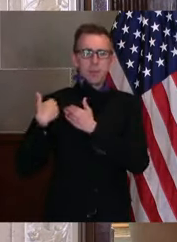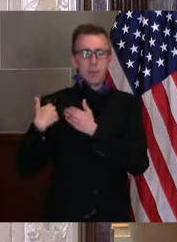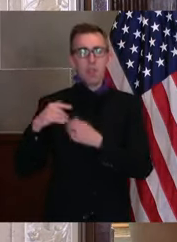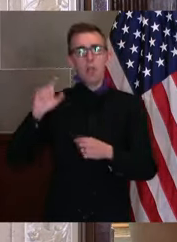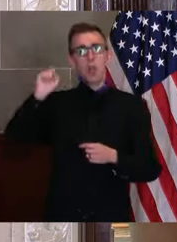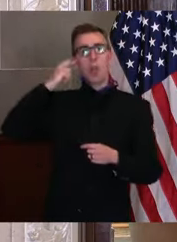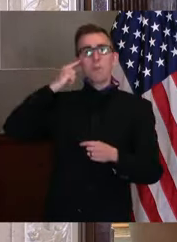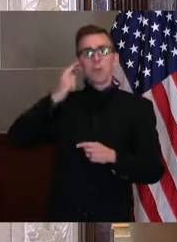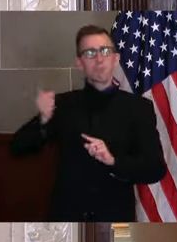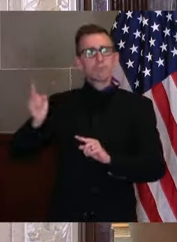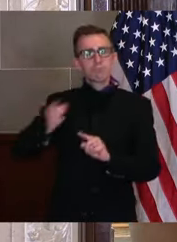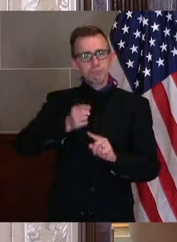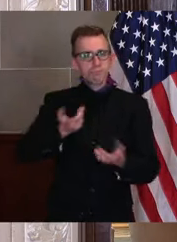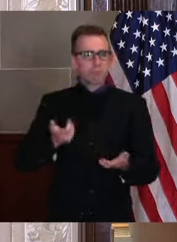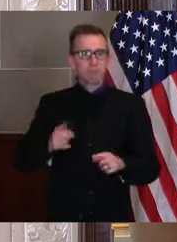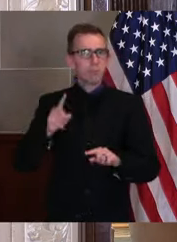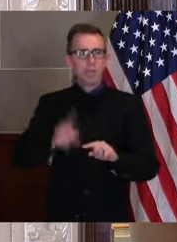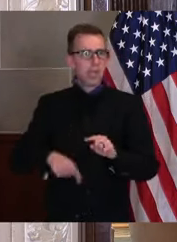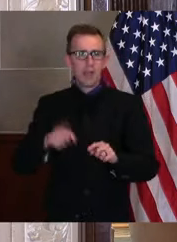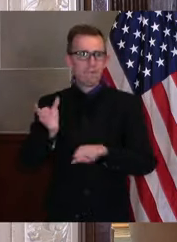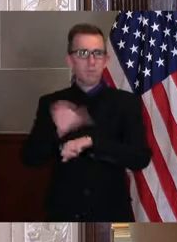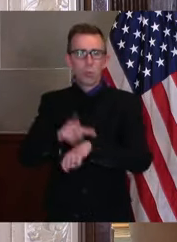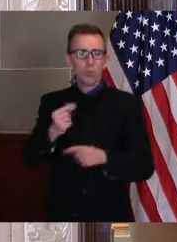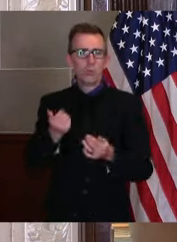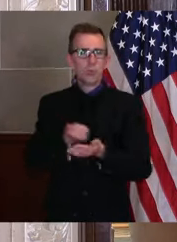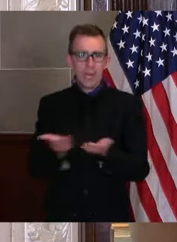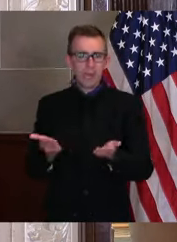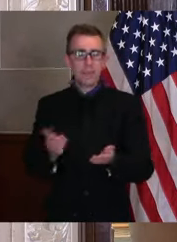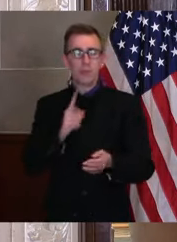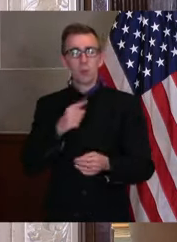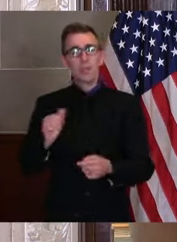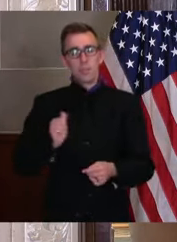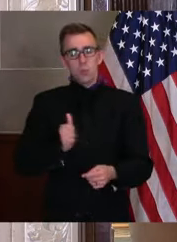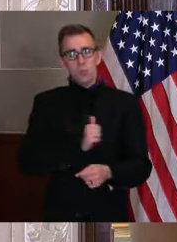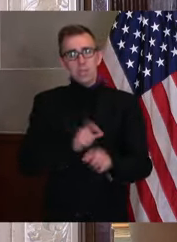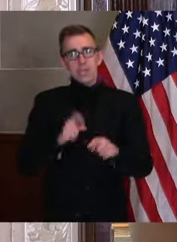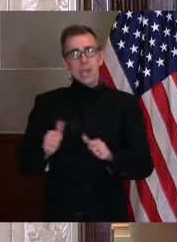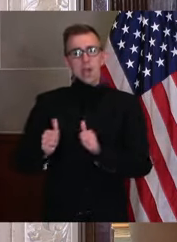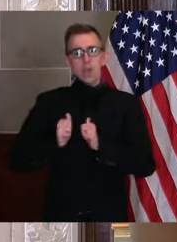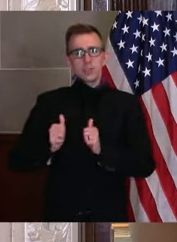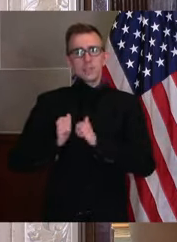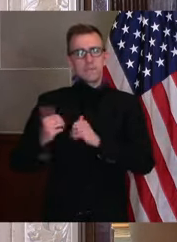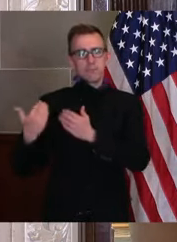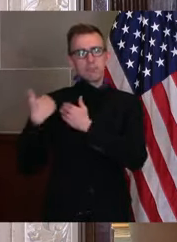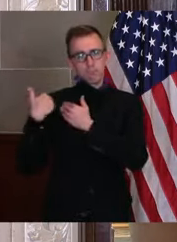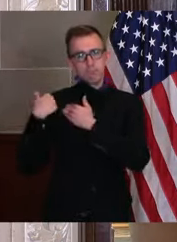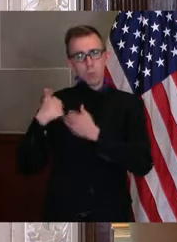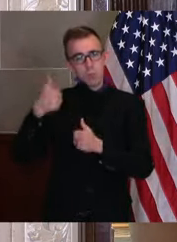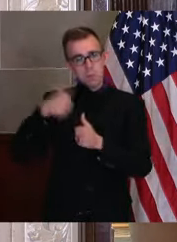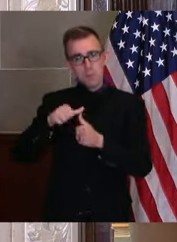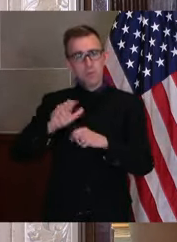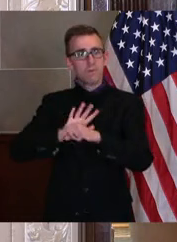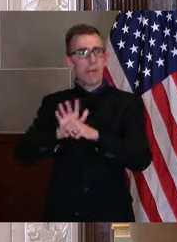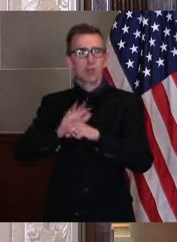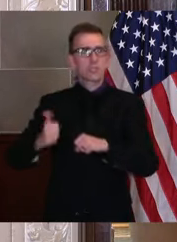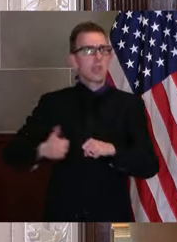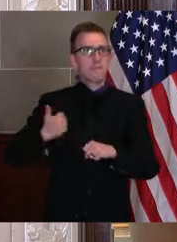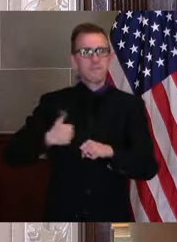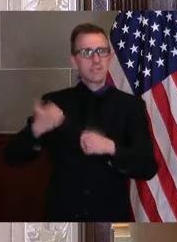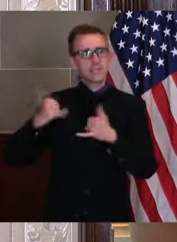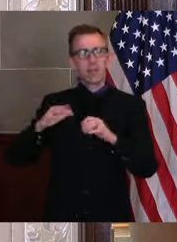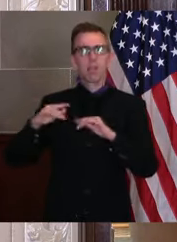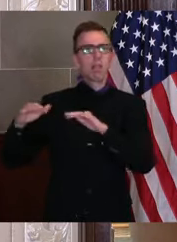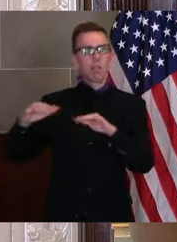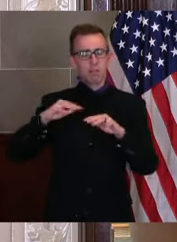do so much, but at the end of the day, it's up to all of us to do a better job at social distancing and keep in mind the virus is out there, and to